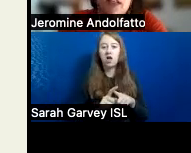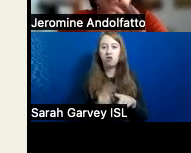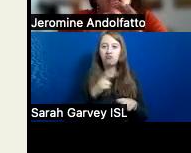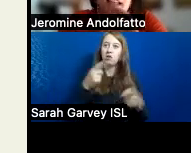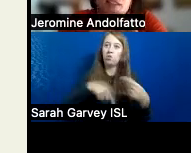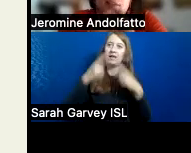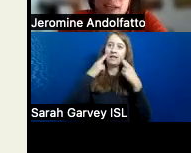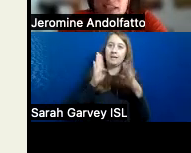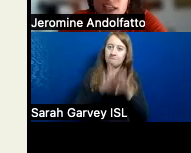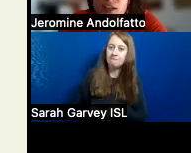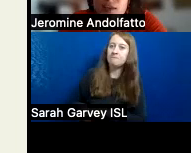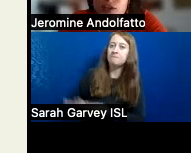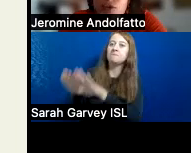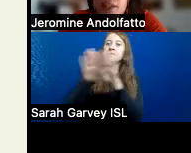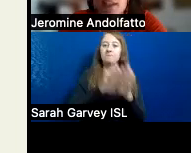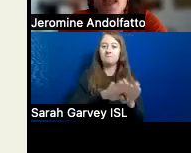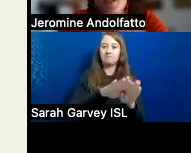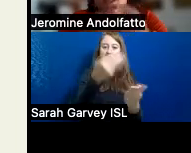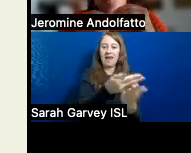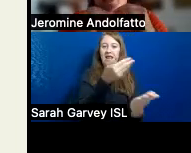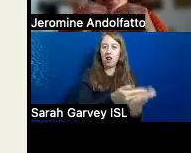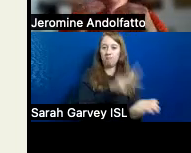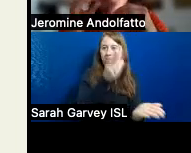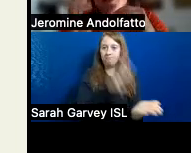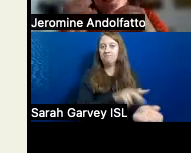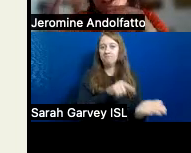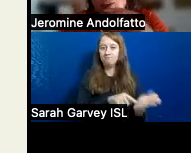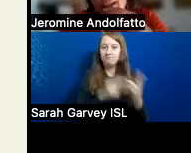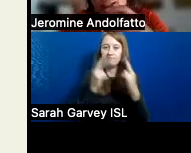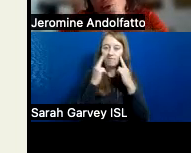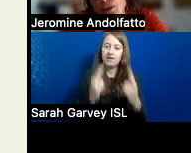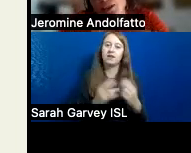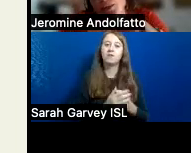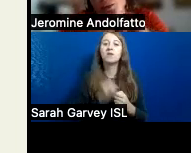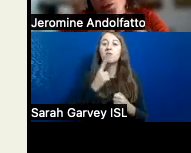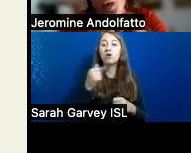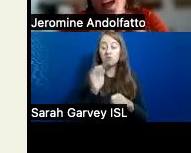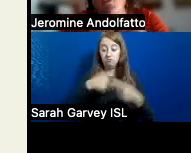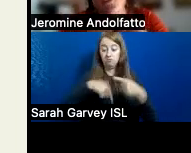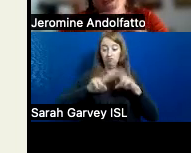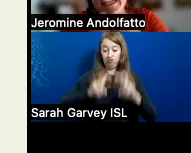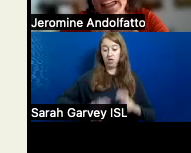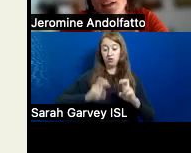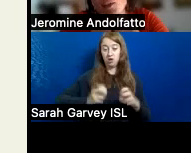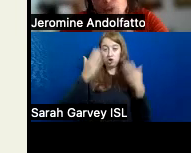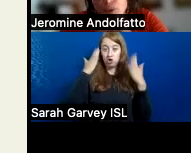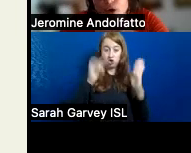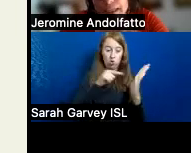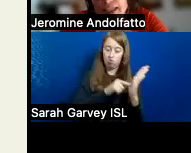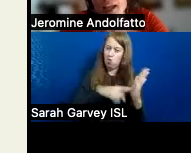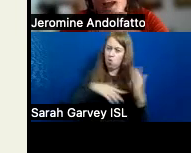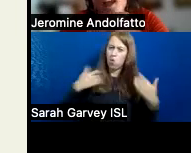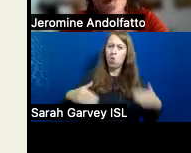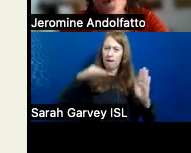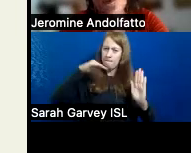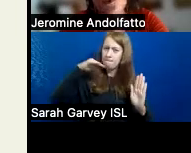standards and legally binding instruments. And for that, the study showed that it's critical to have clear